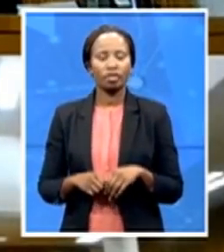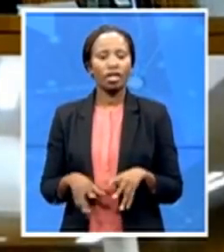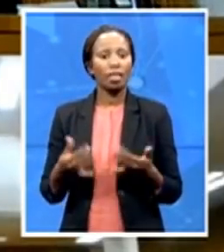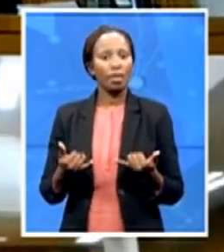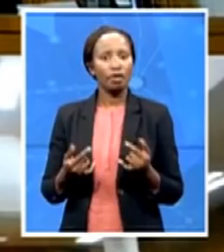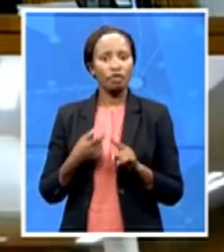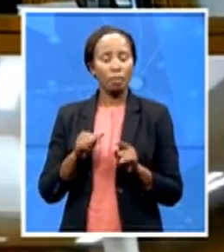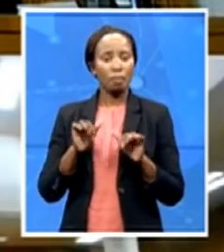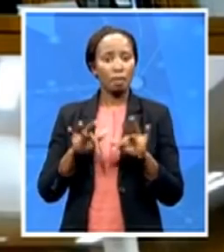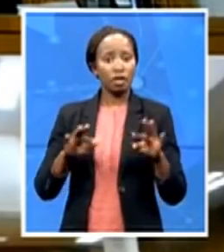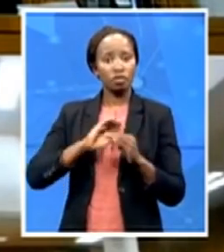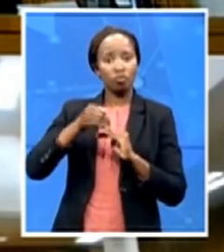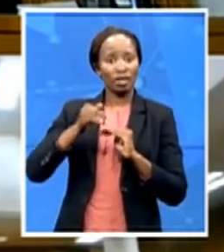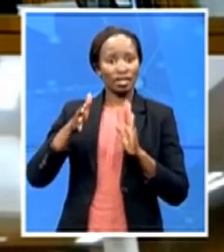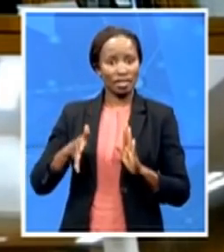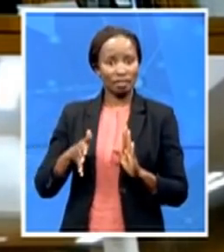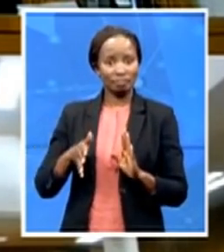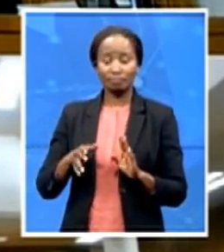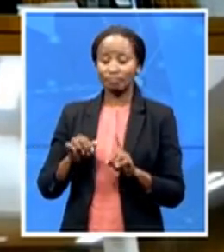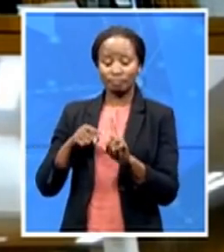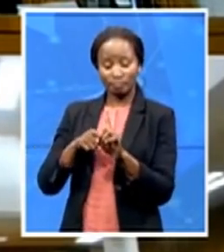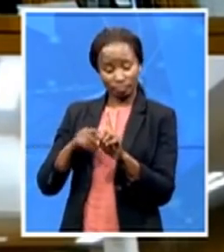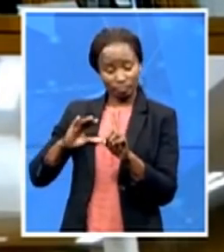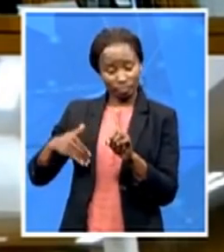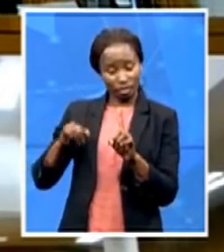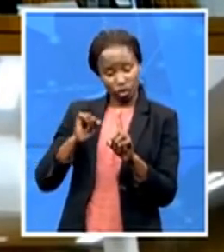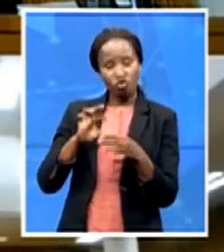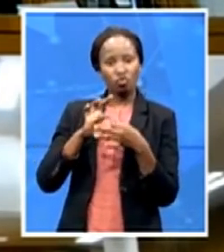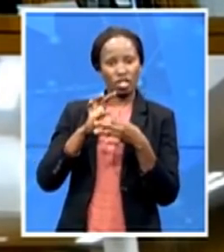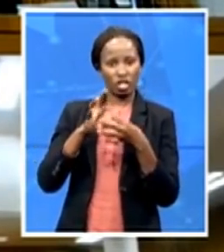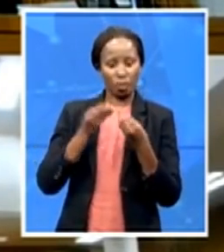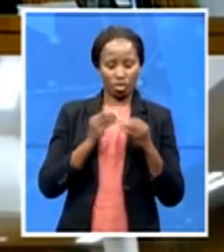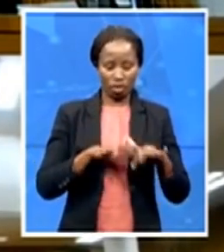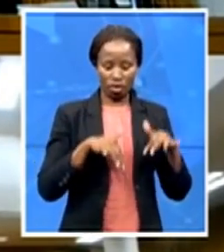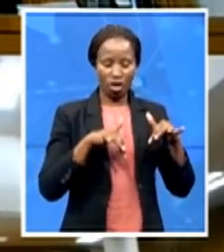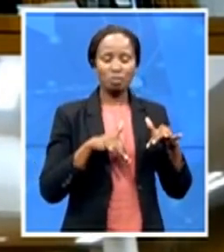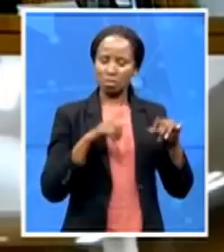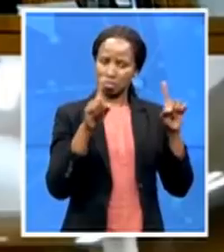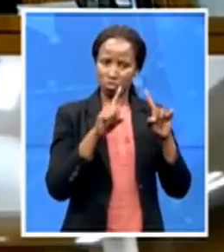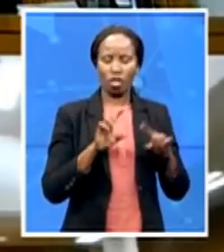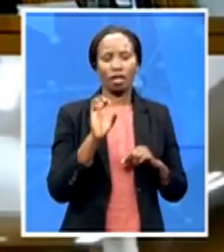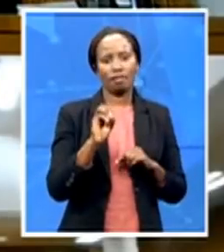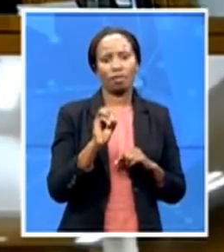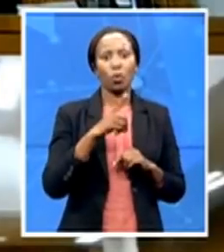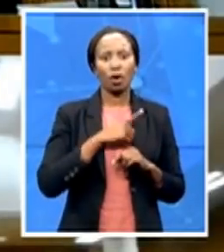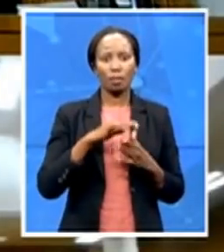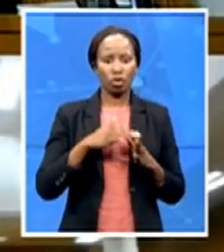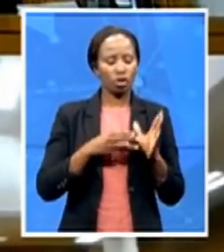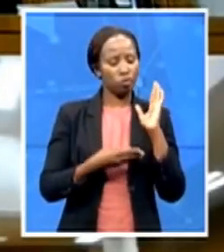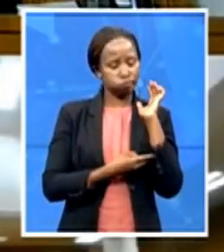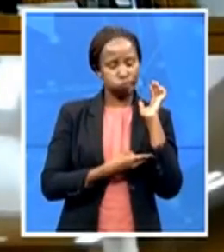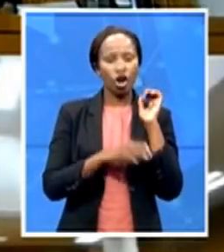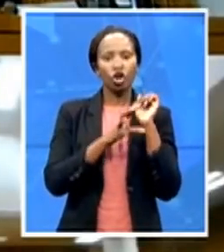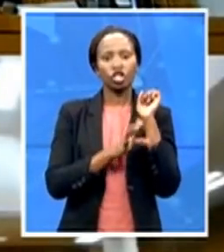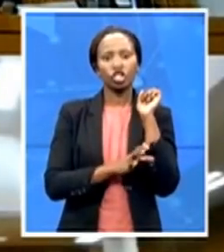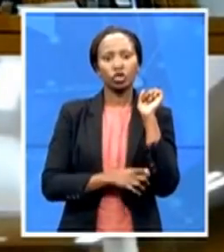relationship with the Assembly is a special one. It's founded in the Constitution, which assigns 3 specific functions to the Assembly in